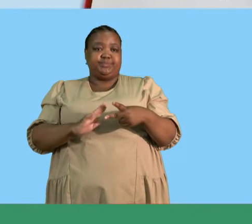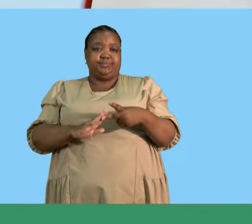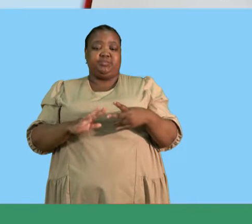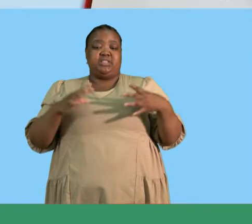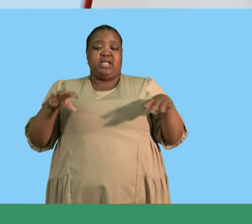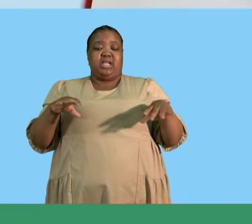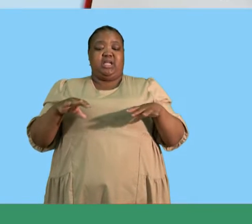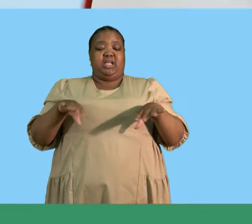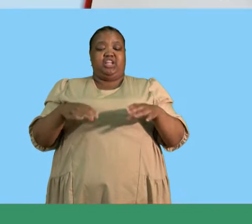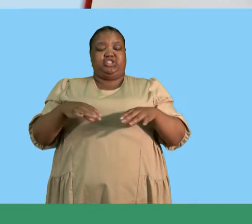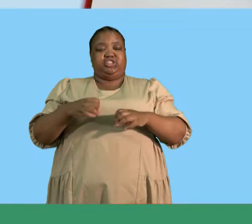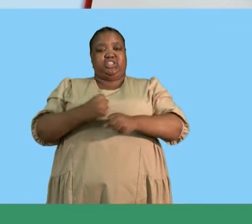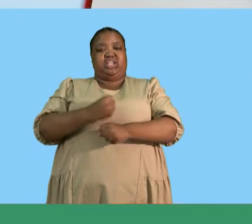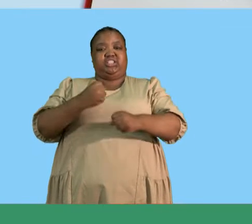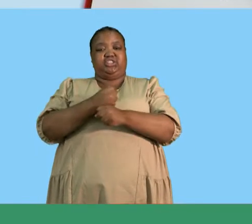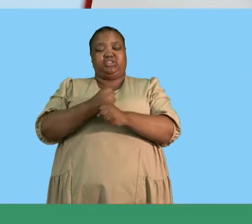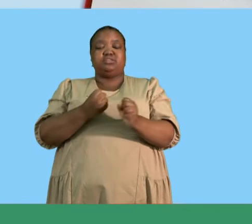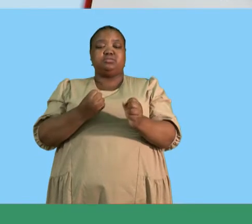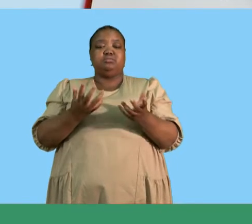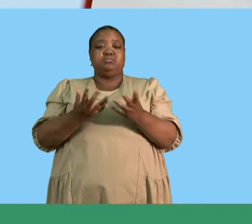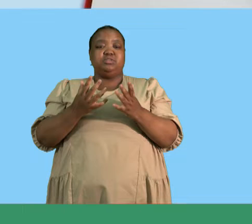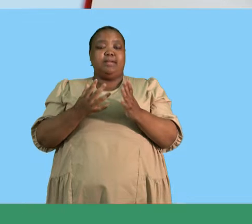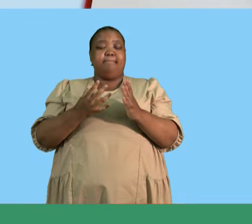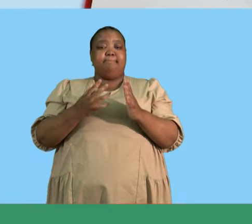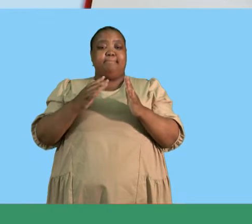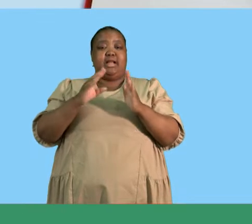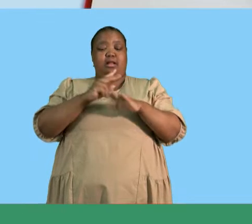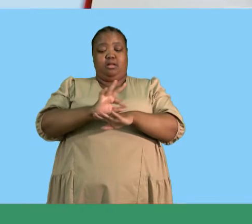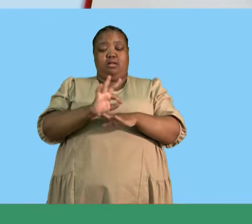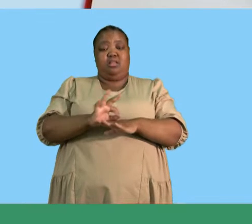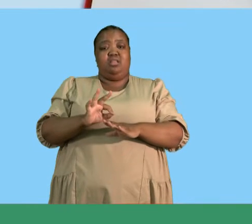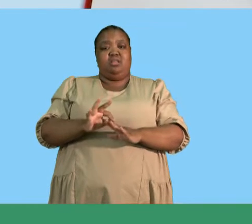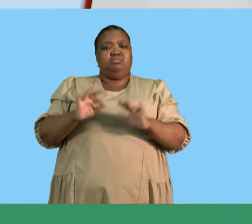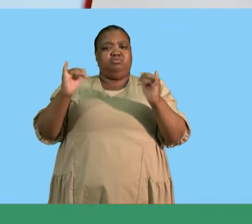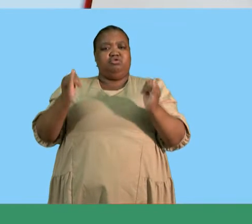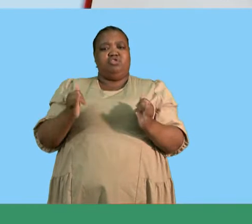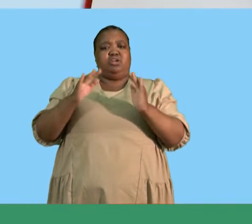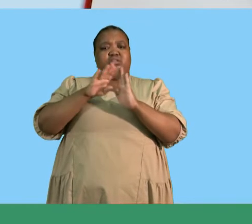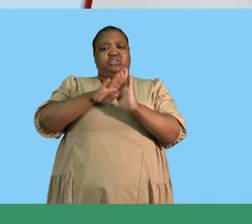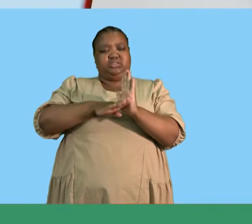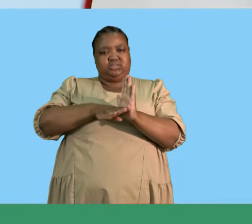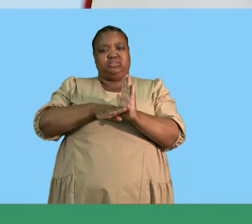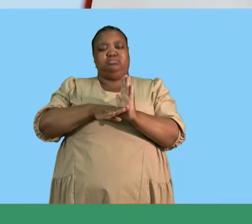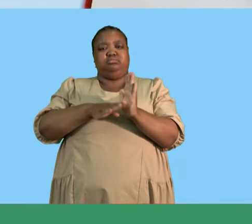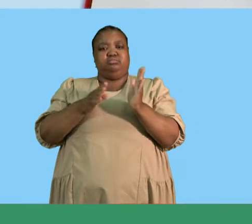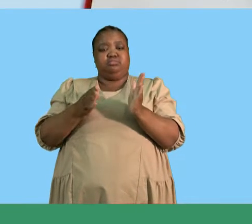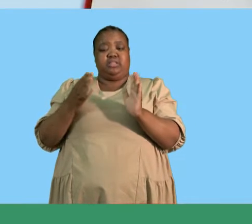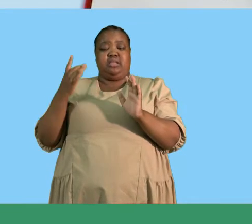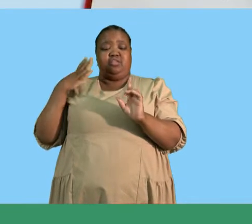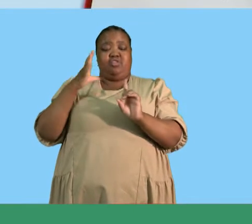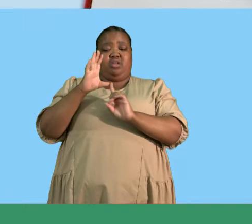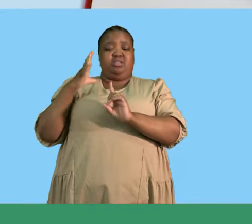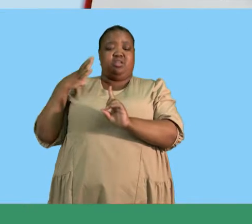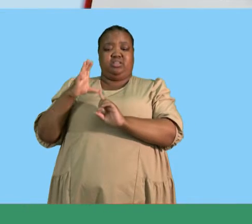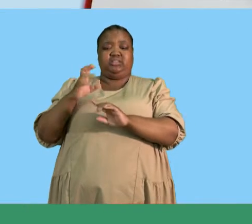plan. Now an action plan is simply a checklist of the steps and the tasks that need to be completed. Or in